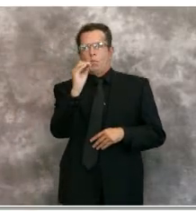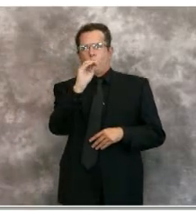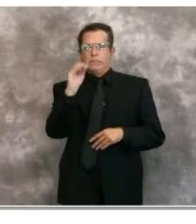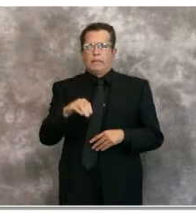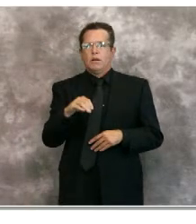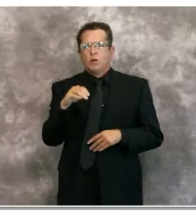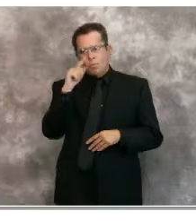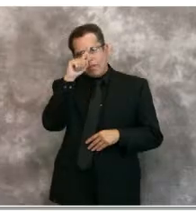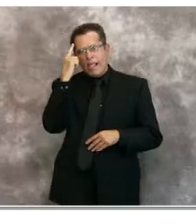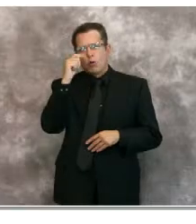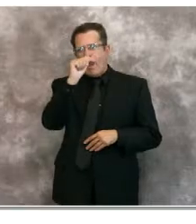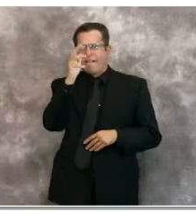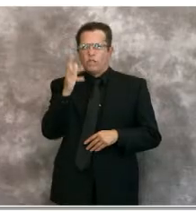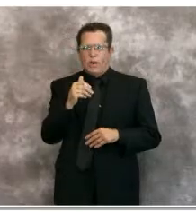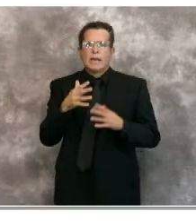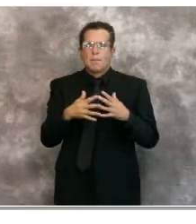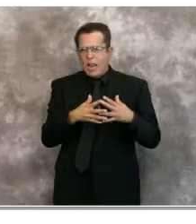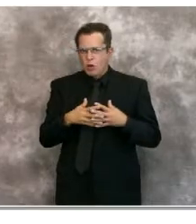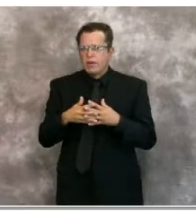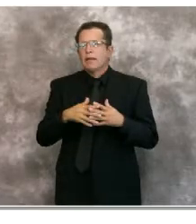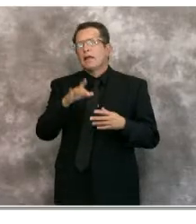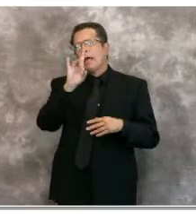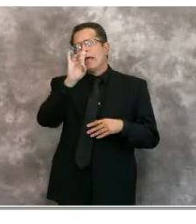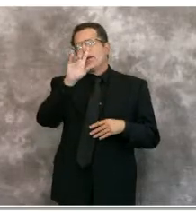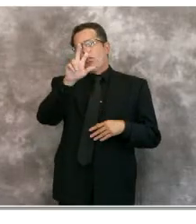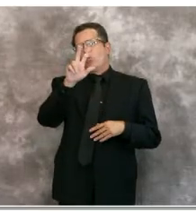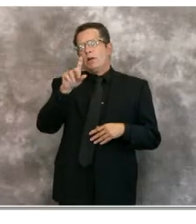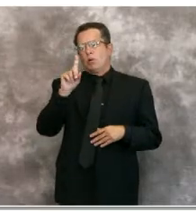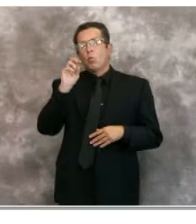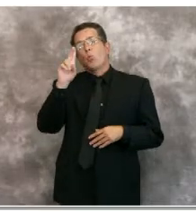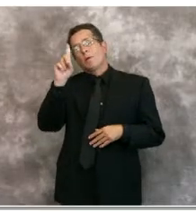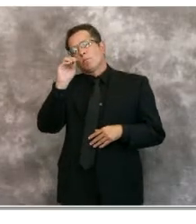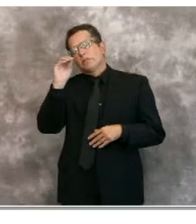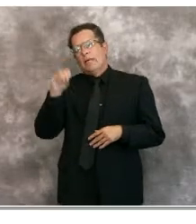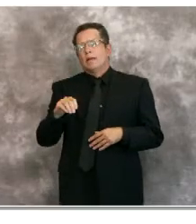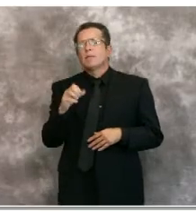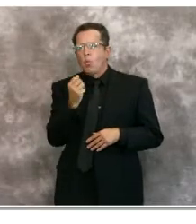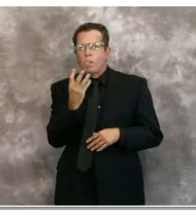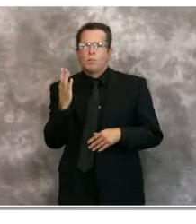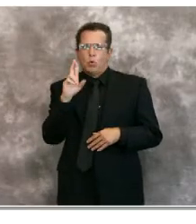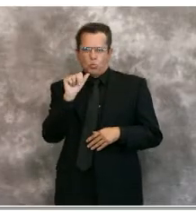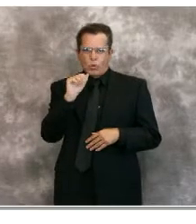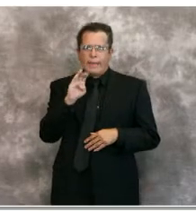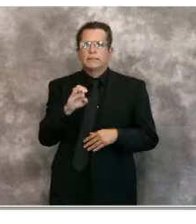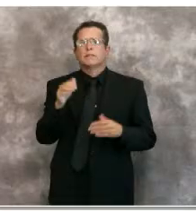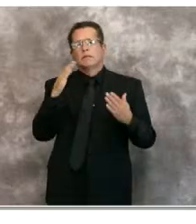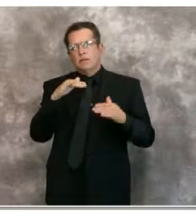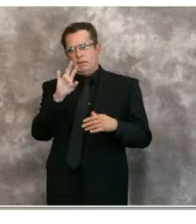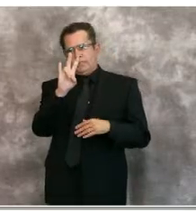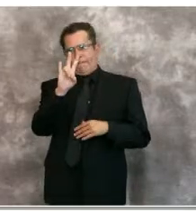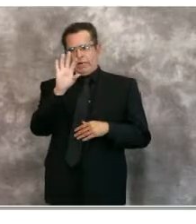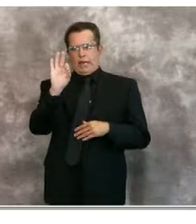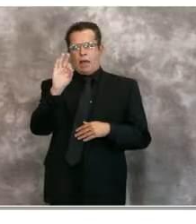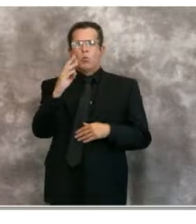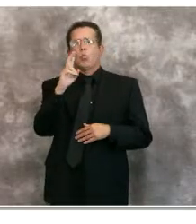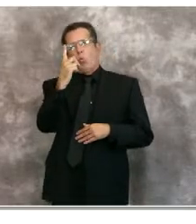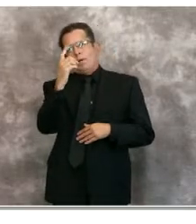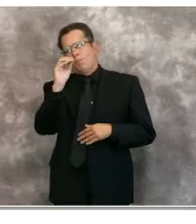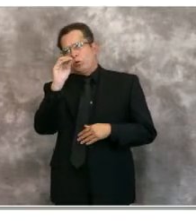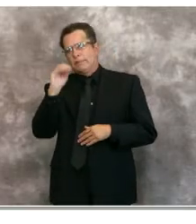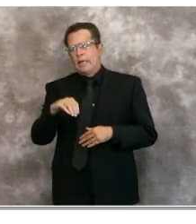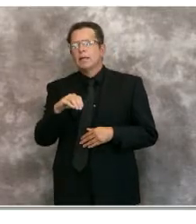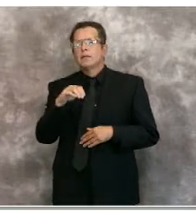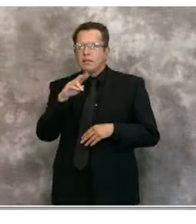Black or African American, 83 or approximately 1% are of multiple races, 79 or approximately 1%